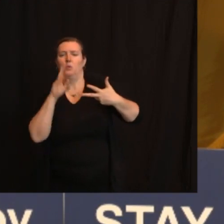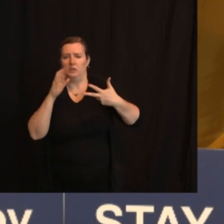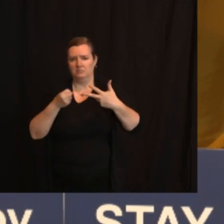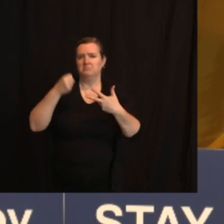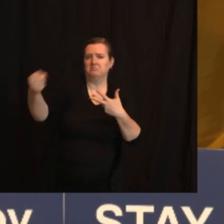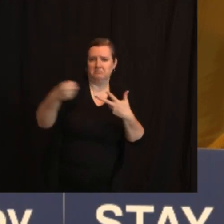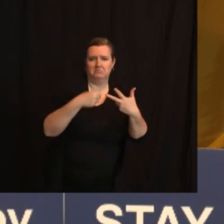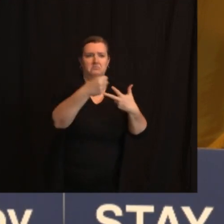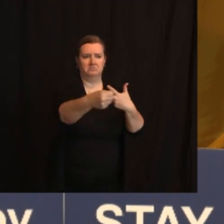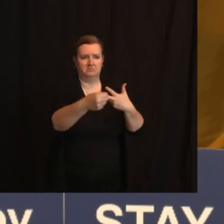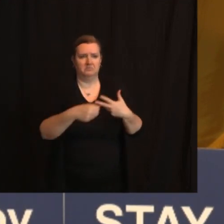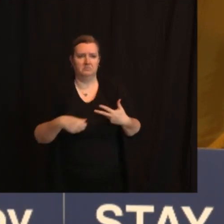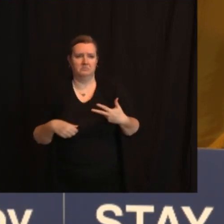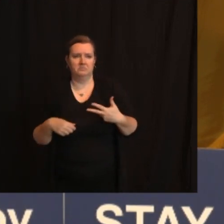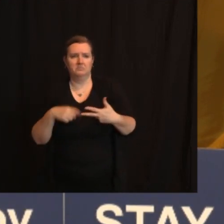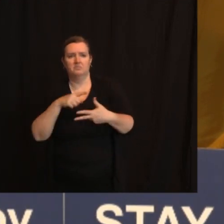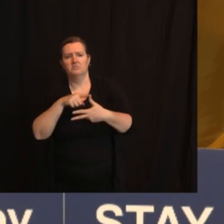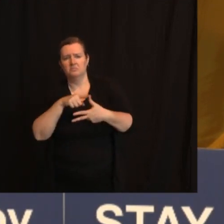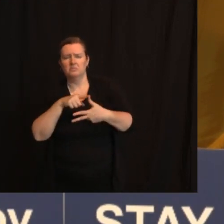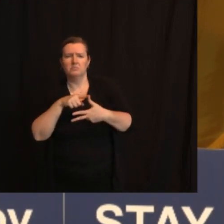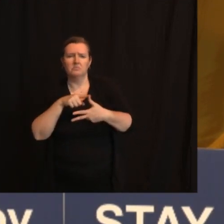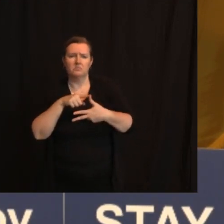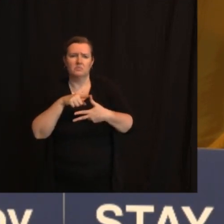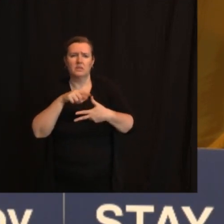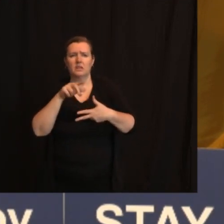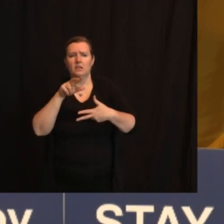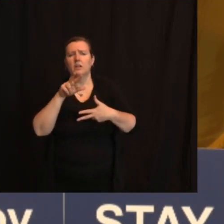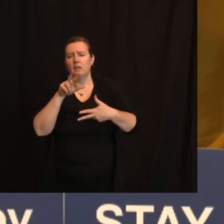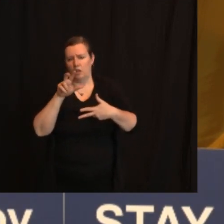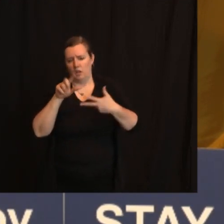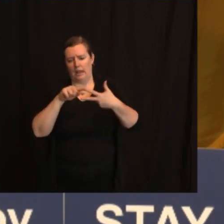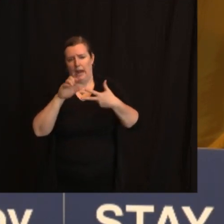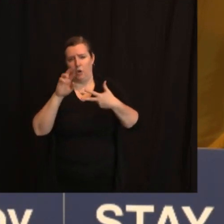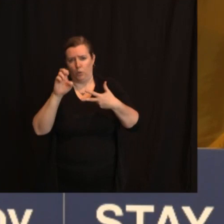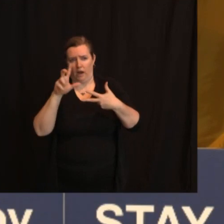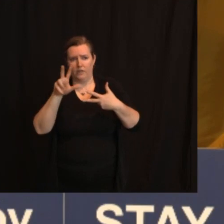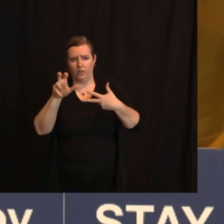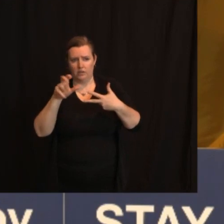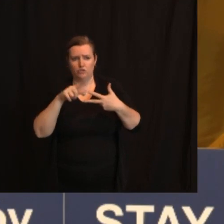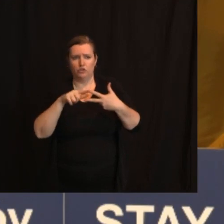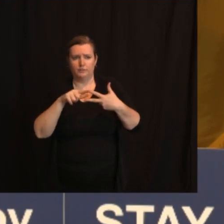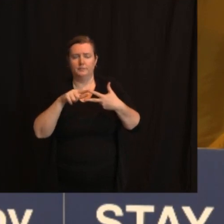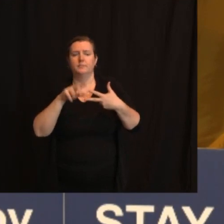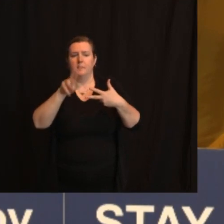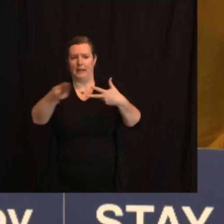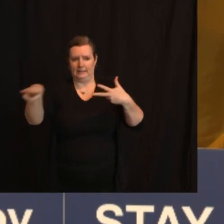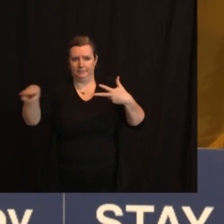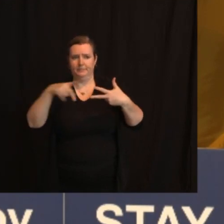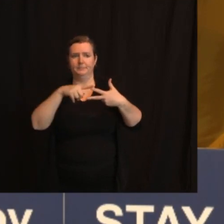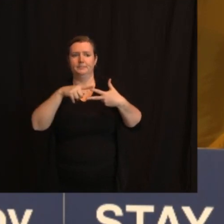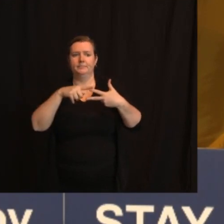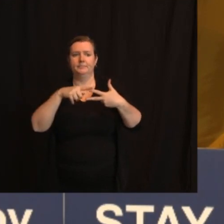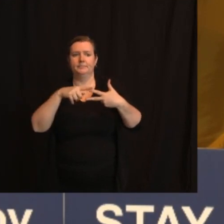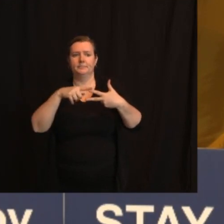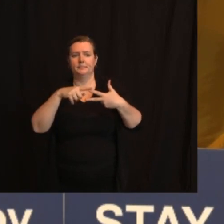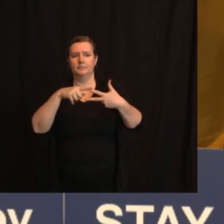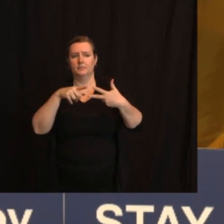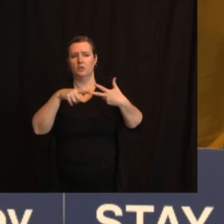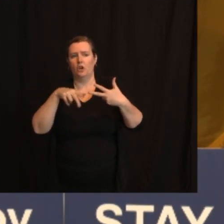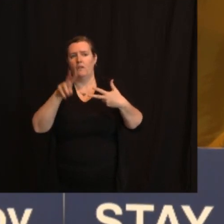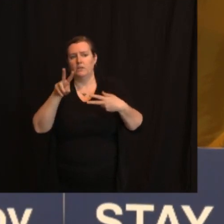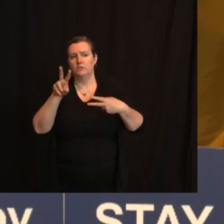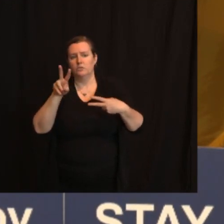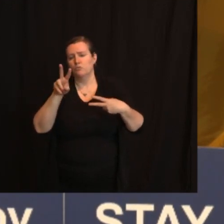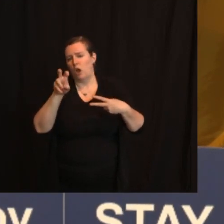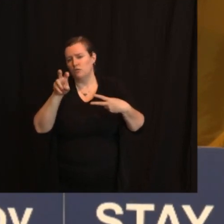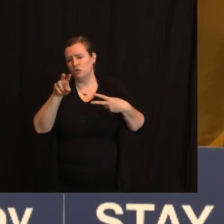with Alaris. These beds are for COVID-positive patients being discharged from hospitals